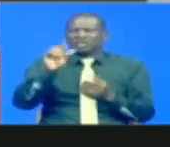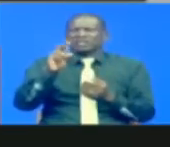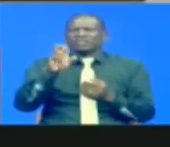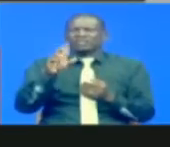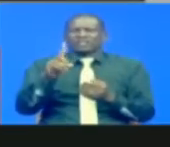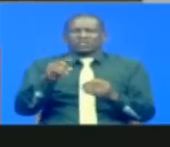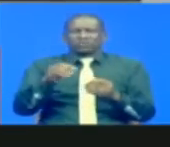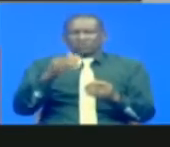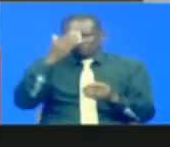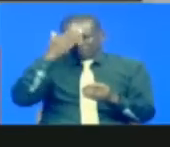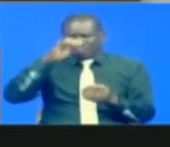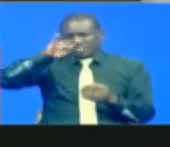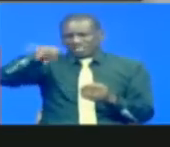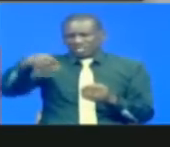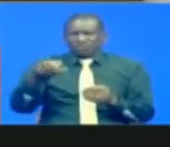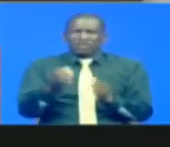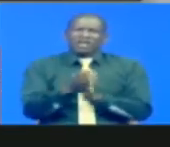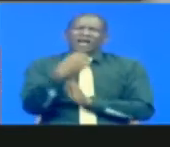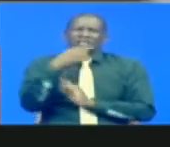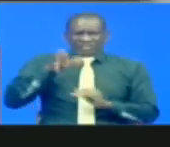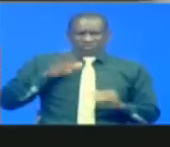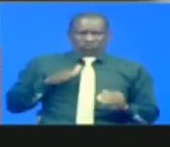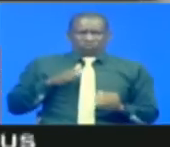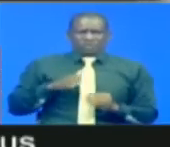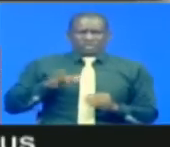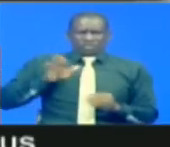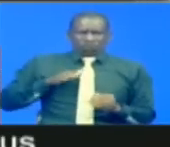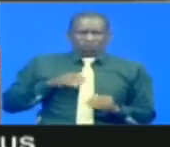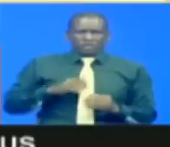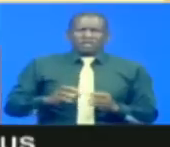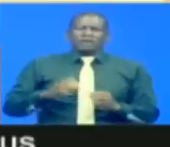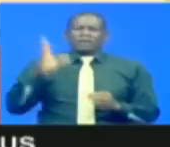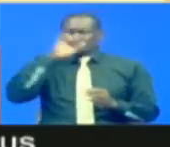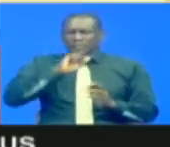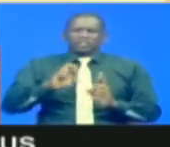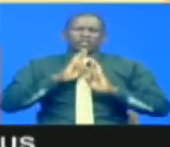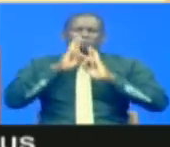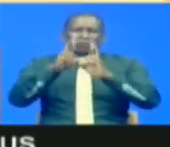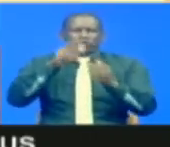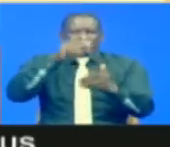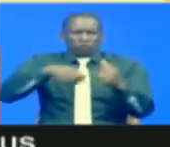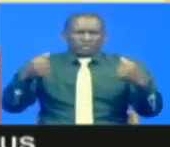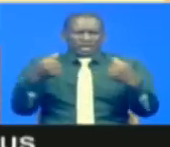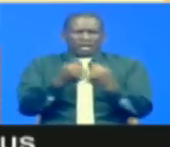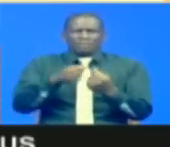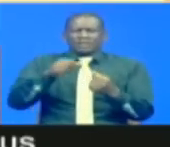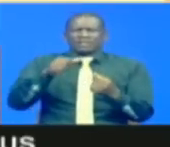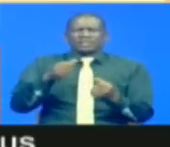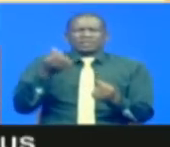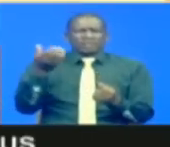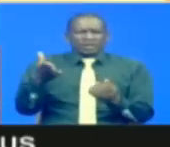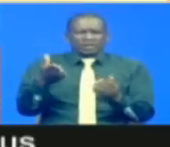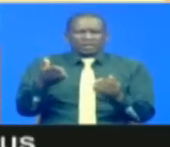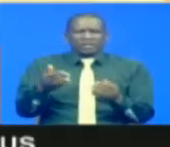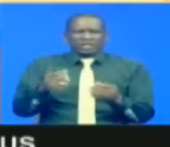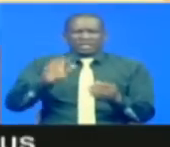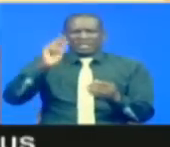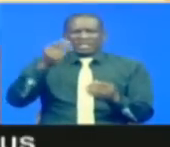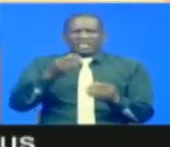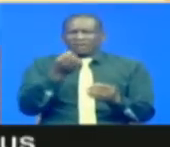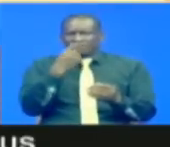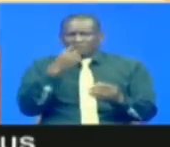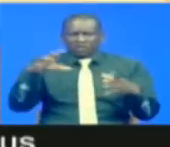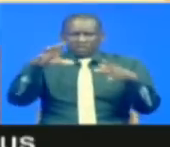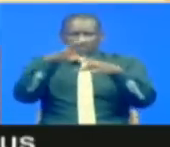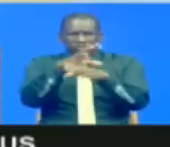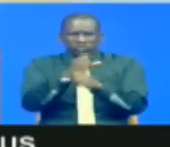January. They claim the woman misreported the incident that took place in Mtwapa, Kilifi County, at the Kenya Medical